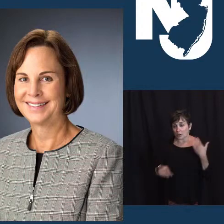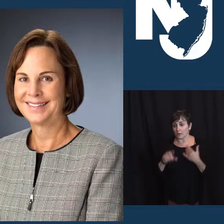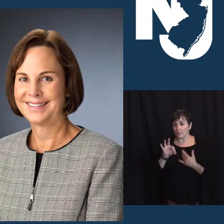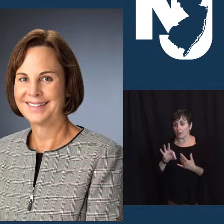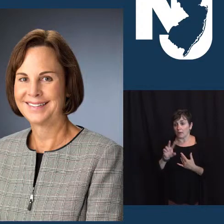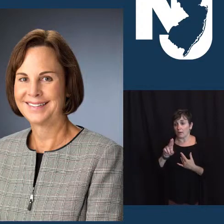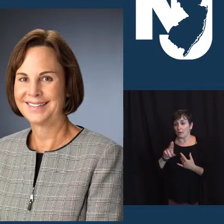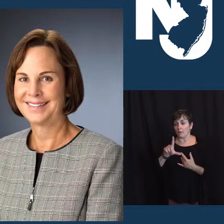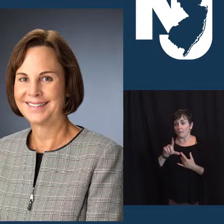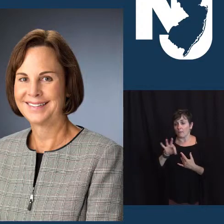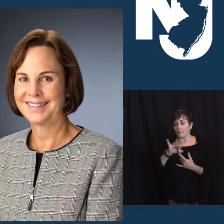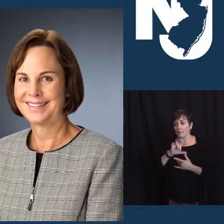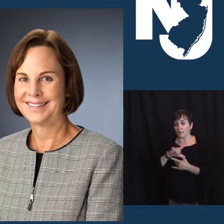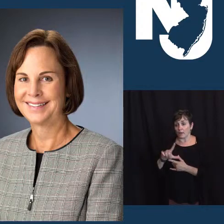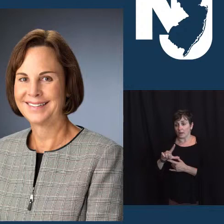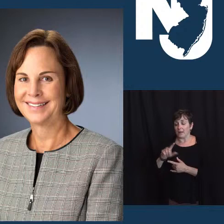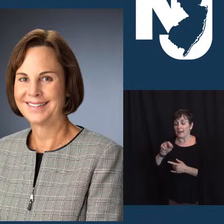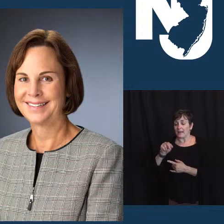fulfillnj.org,